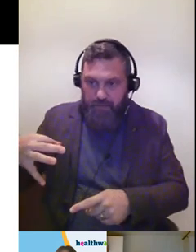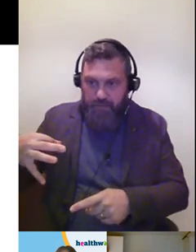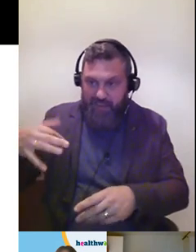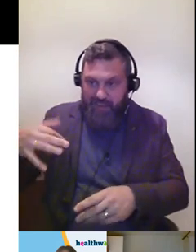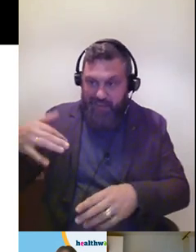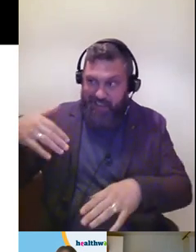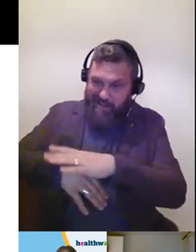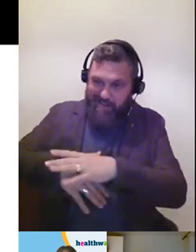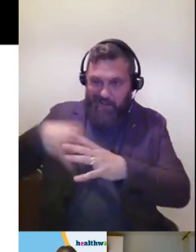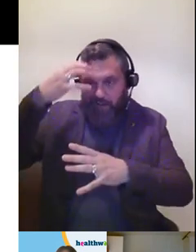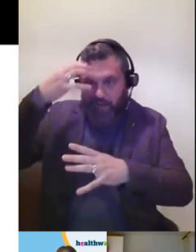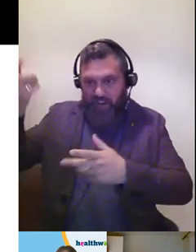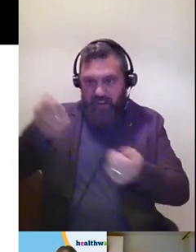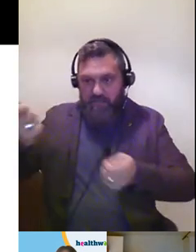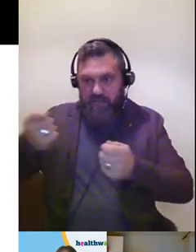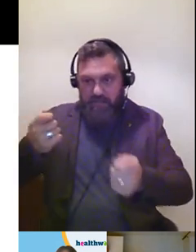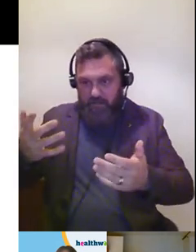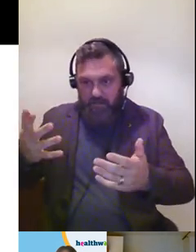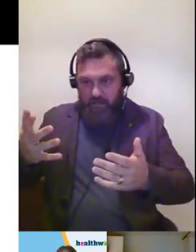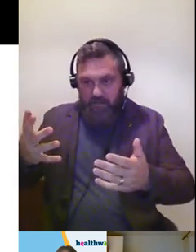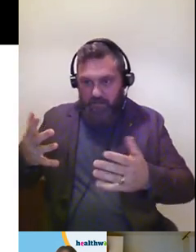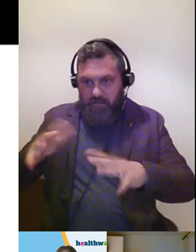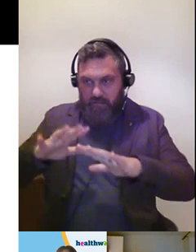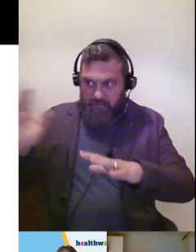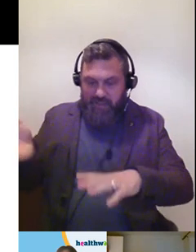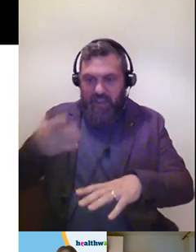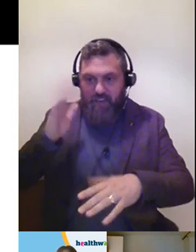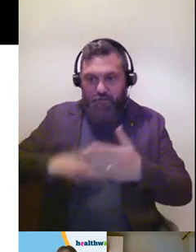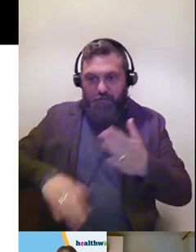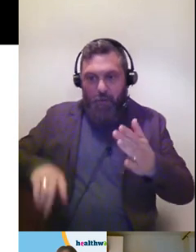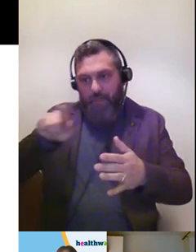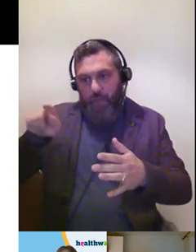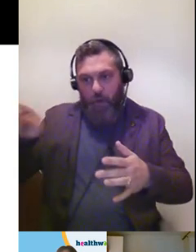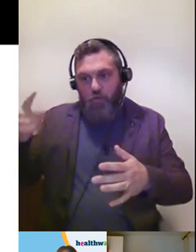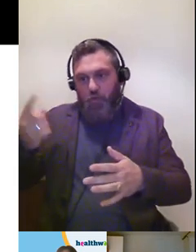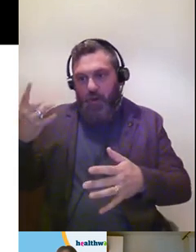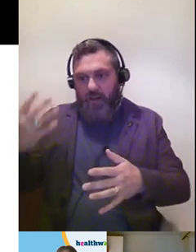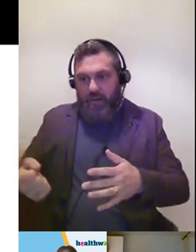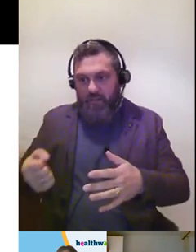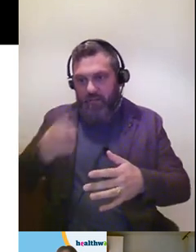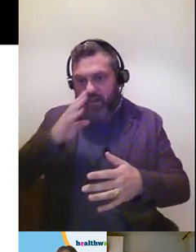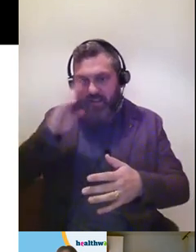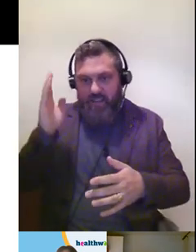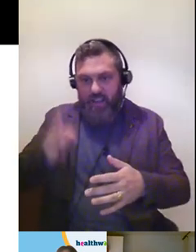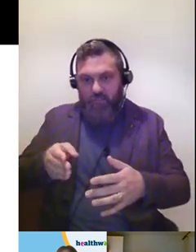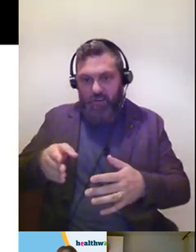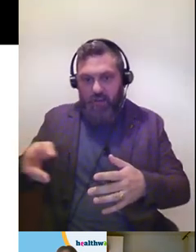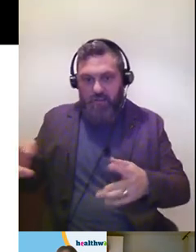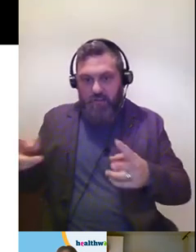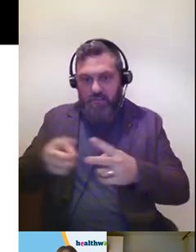the governance structures, so that we're always hearing from those with direct contact